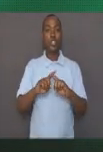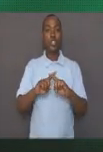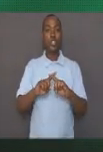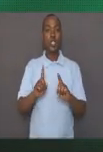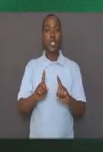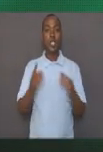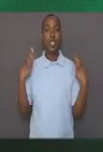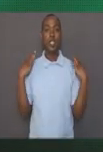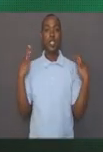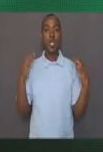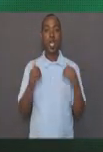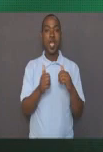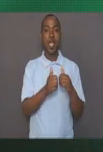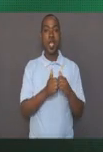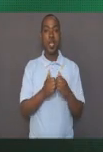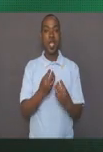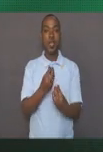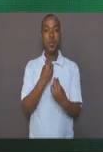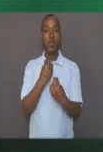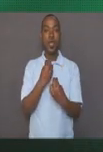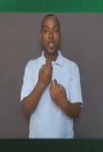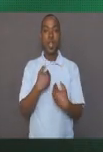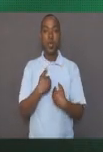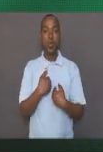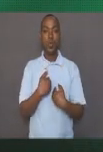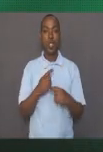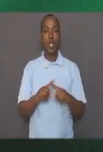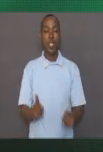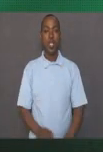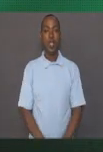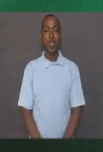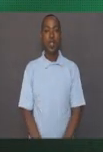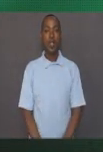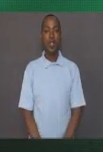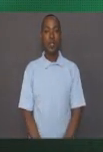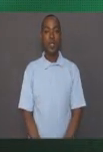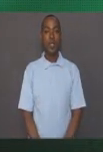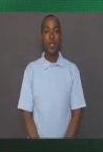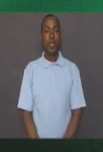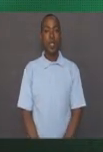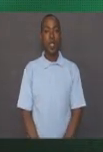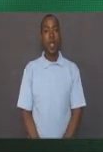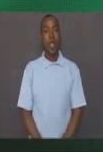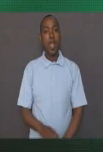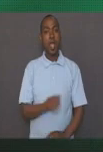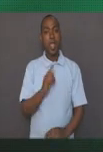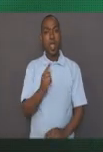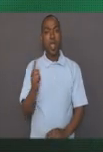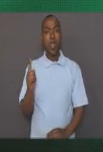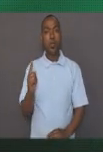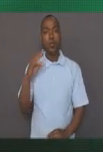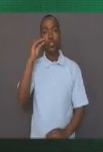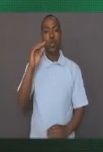concerning health and nutrition. They must inform everyone in the country